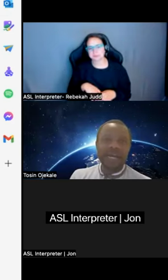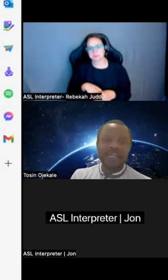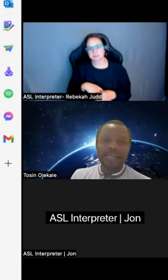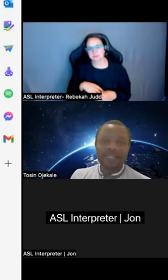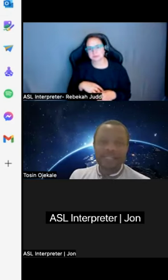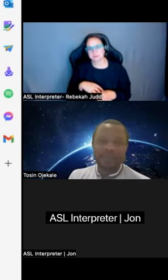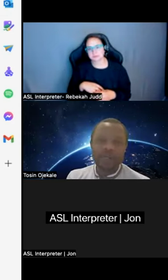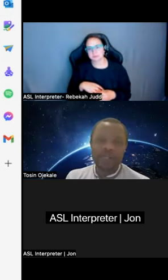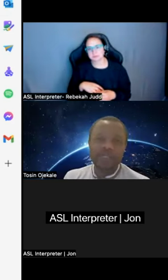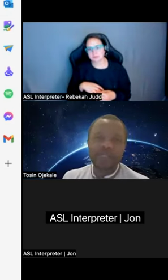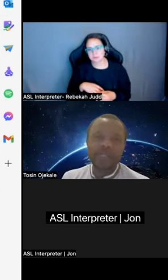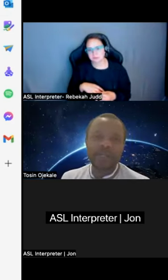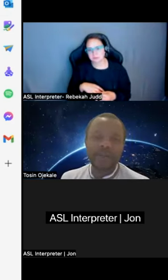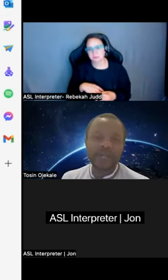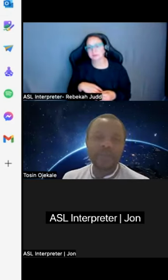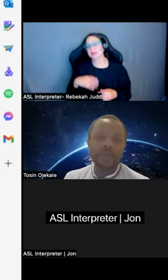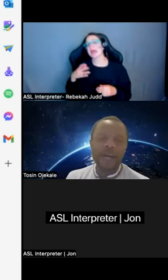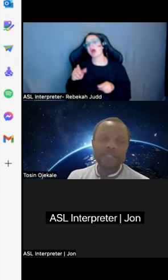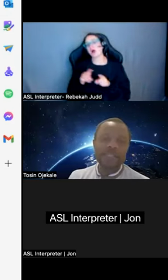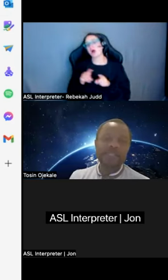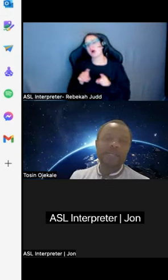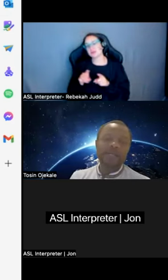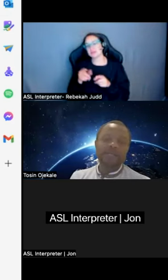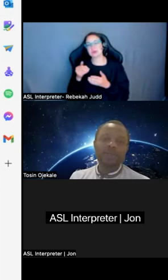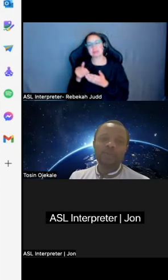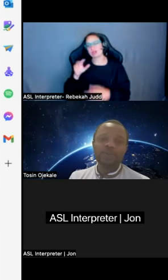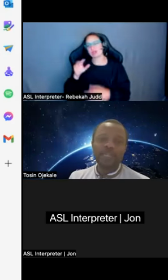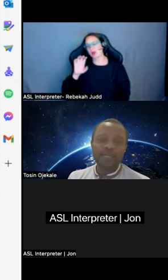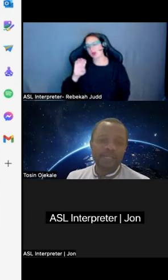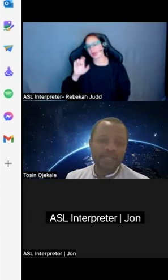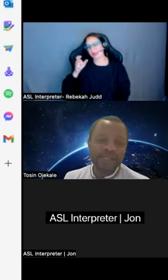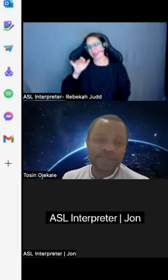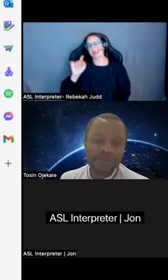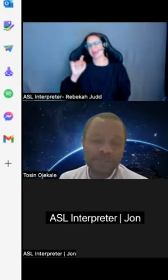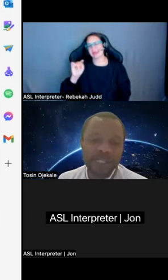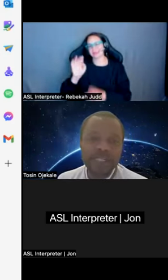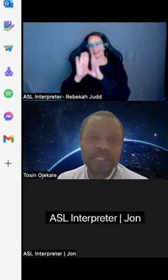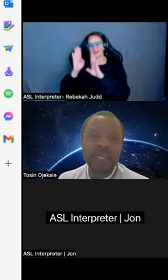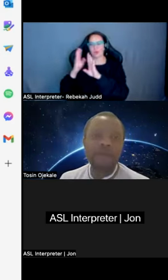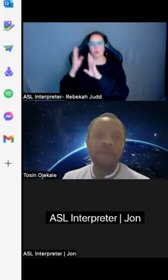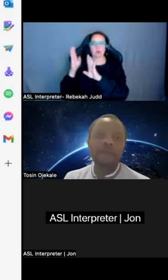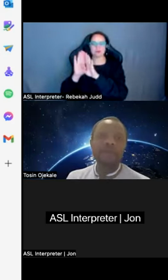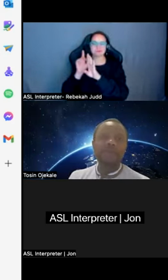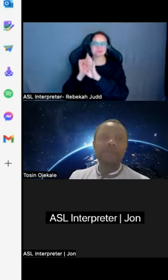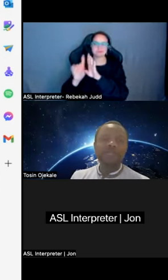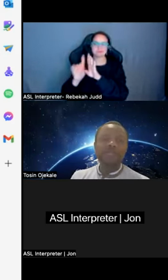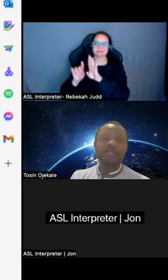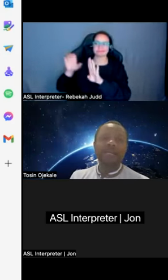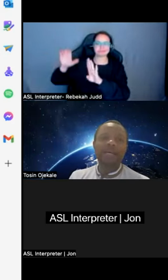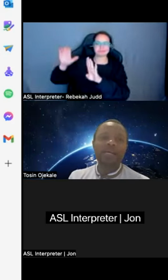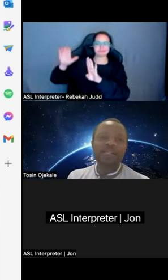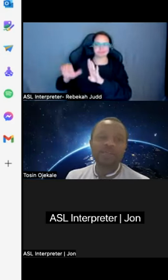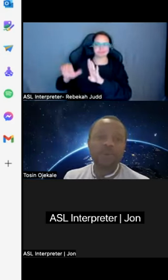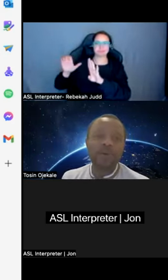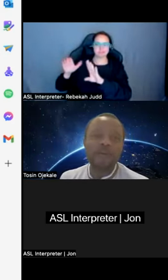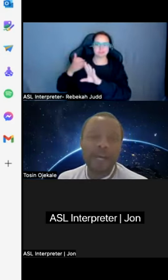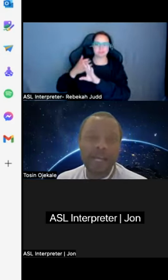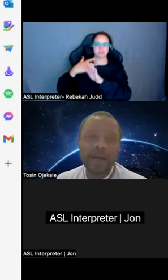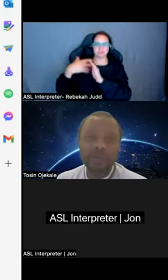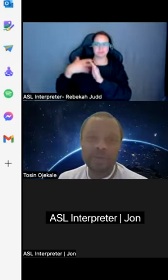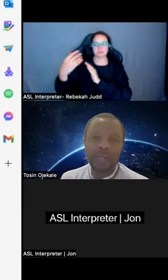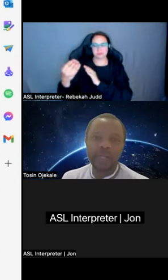entrances, and exit points. Okay, you would find this. So don't hesitate to use this if you notice smoke